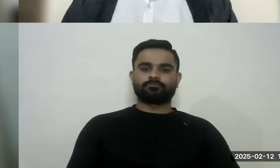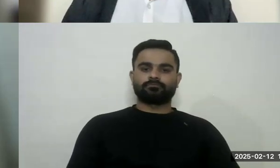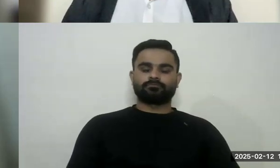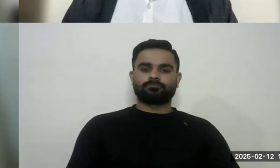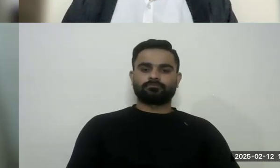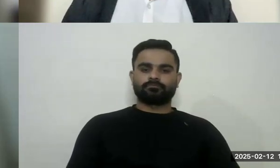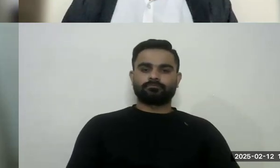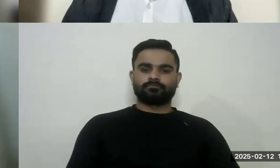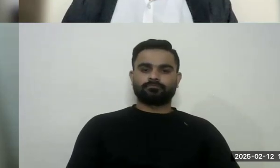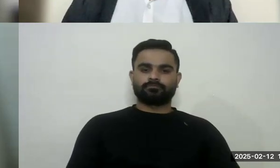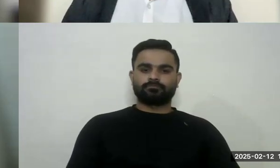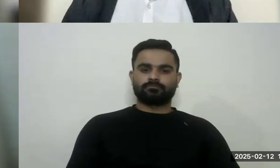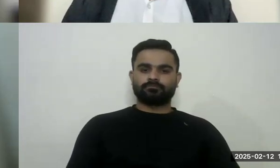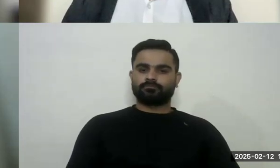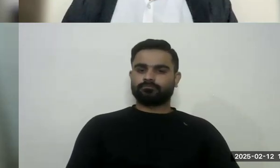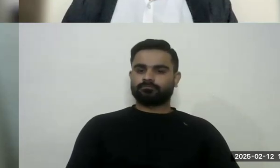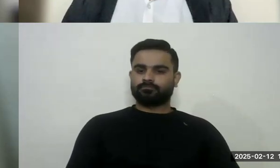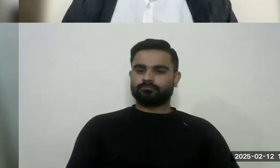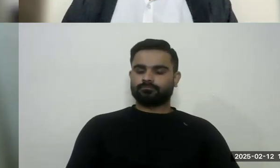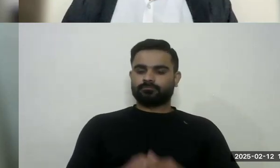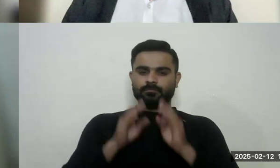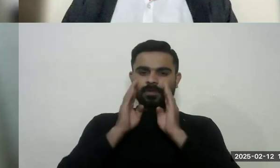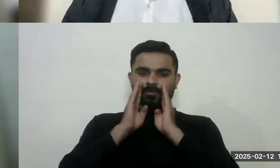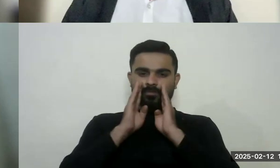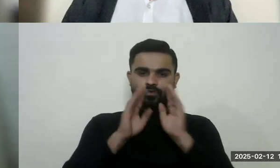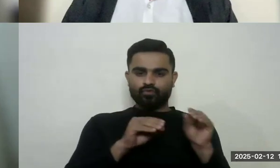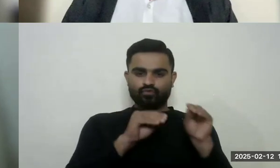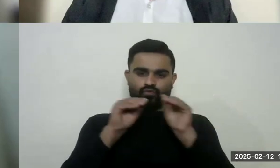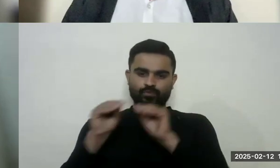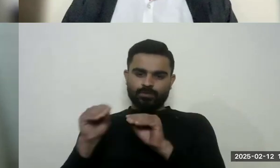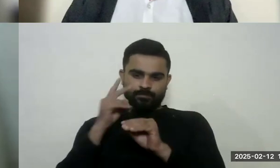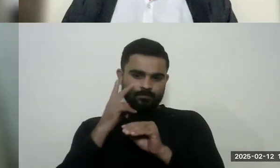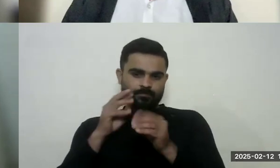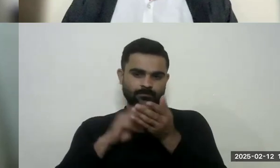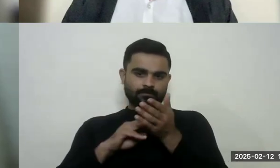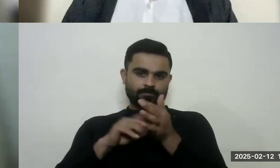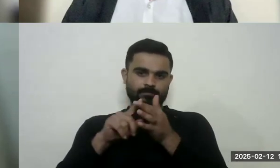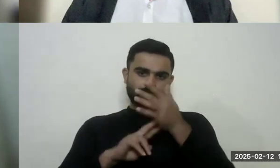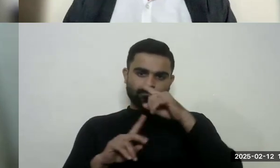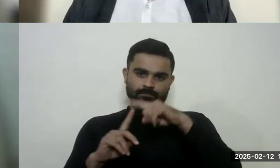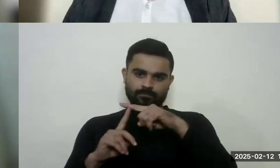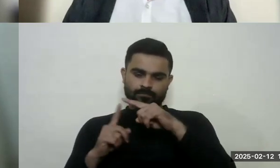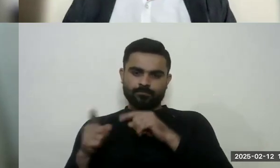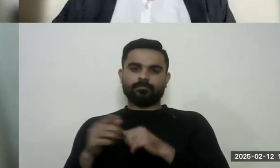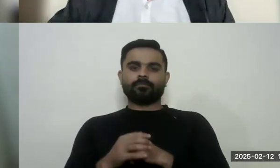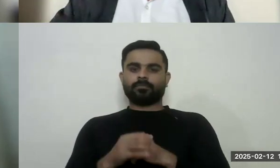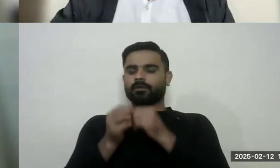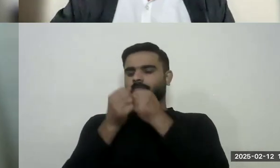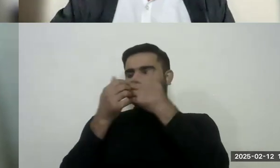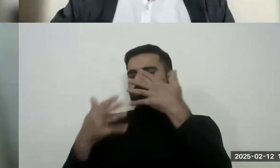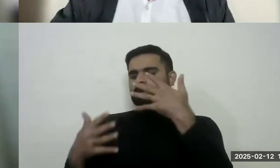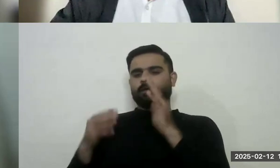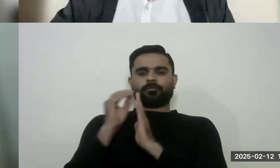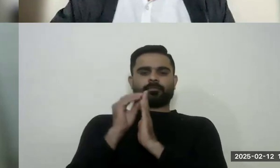Just scanning through our Facebook section as well, our comments there, and many of them have